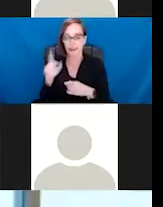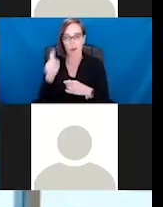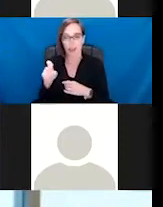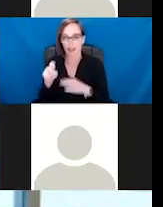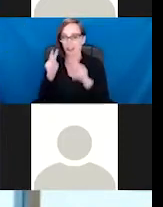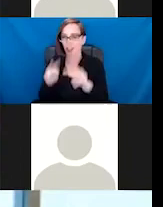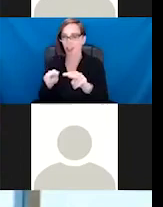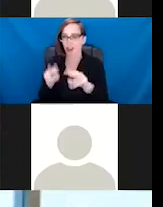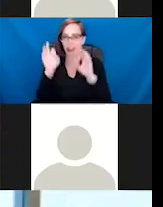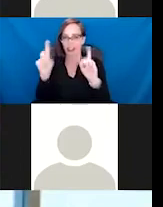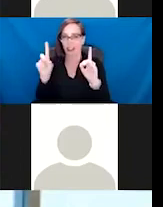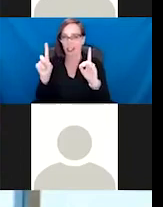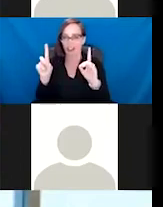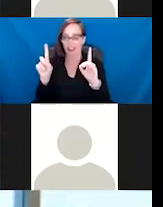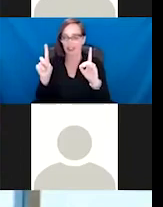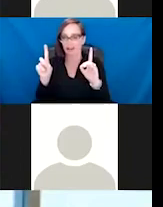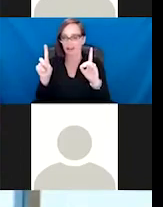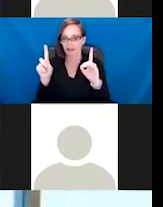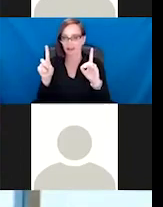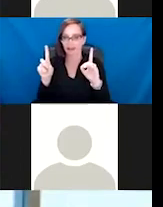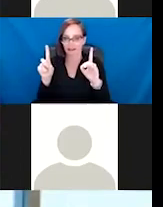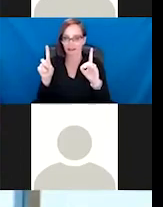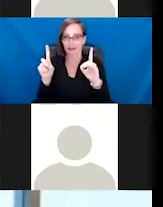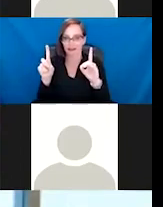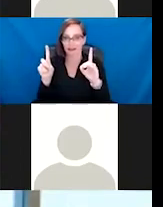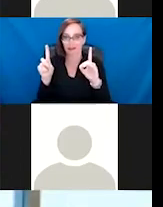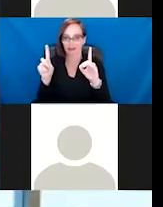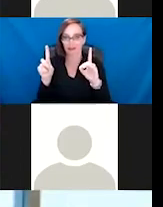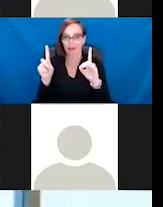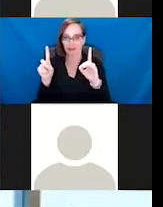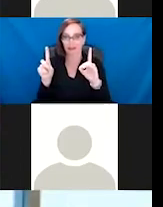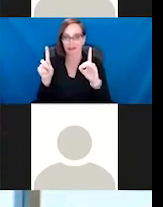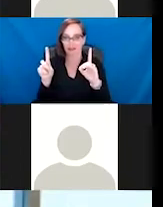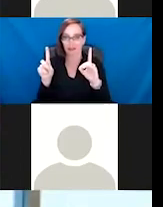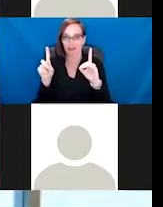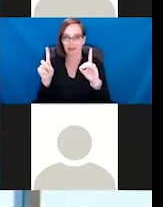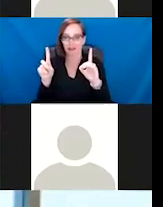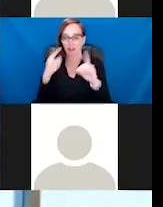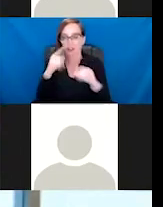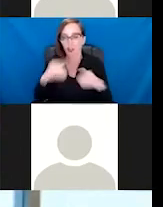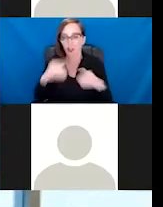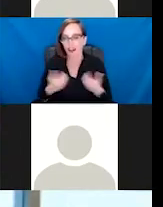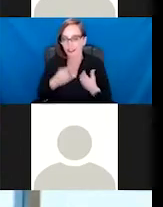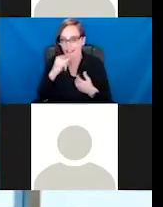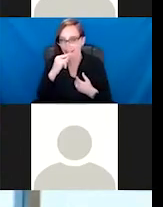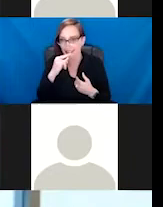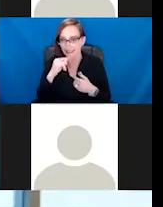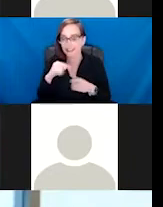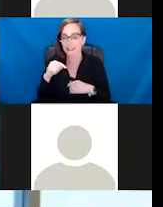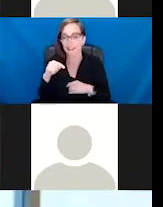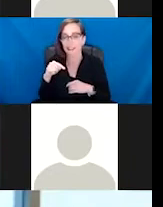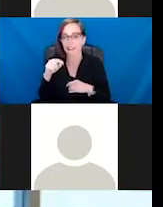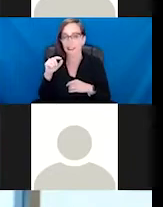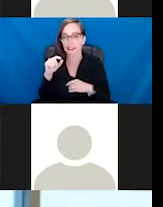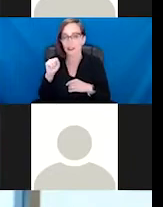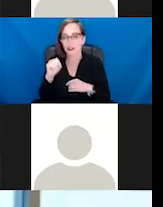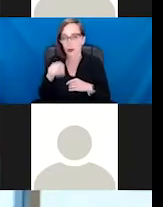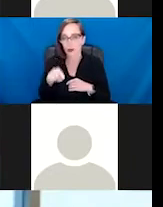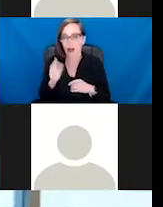the front end of the educational platform, so that this is a sustainable